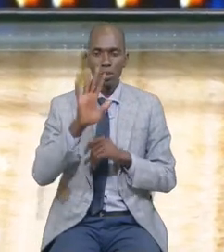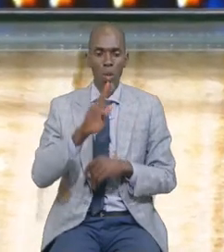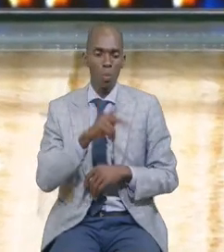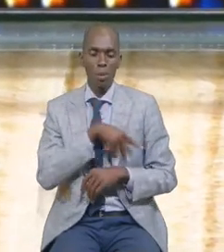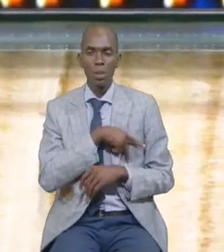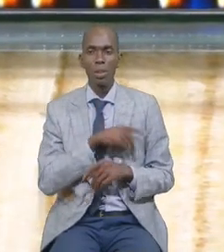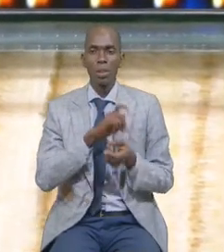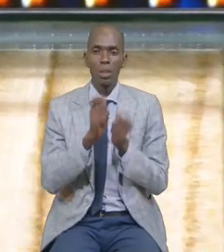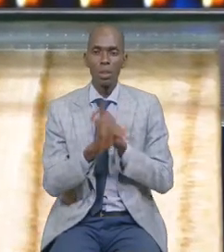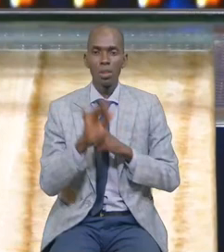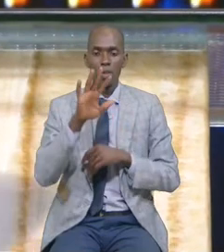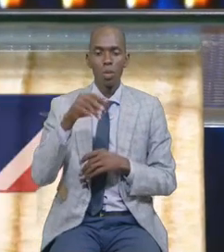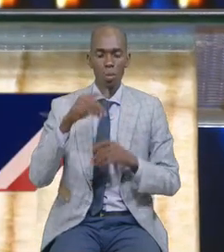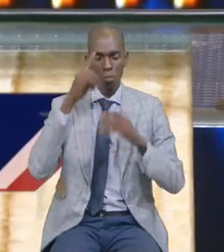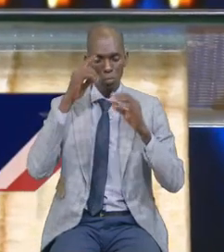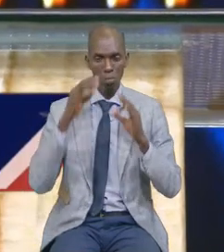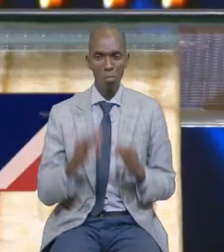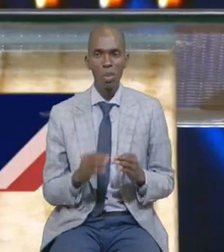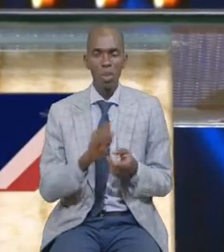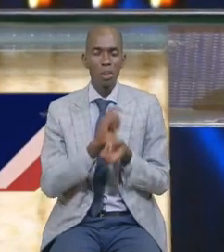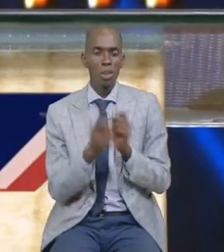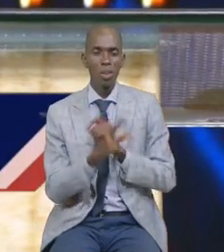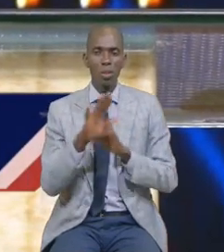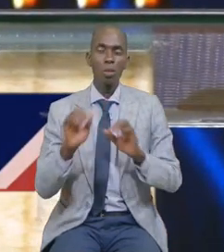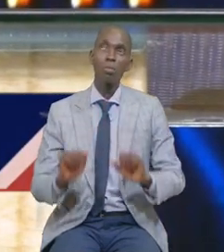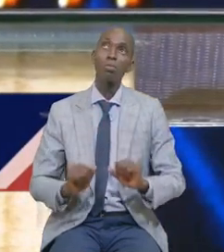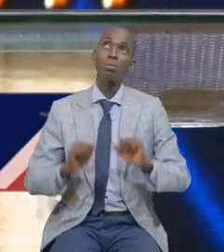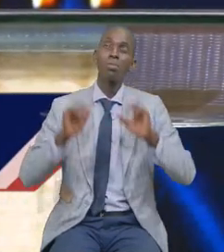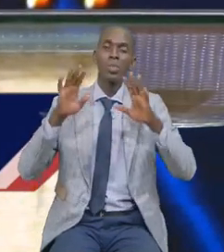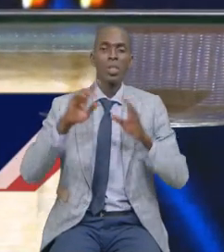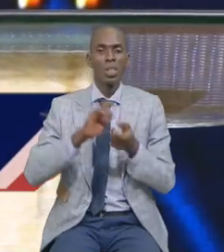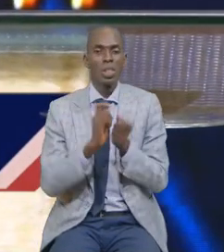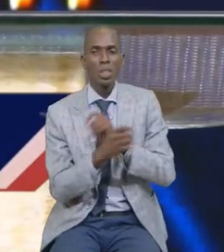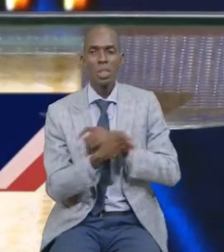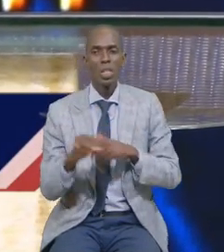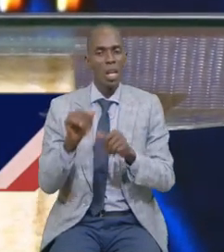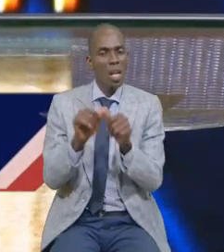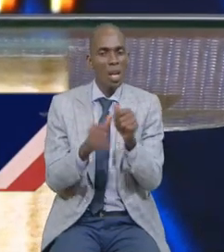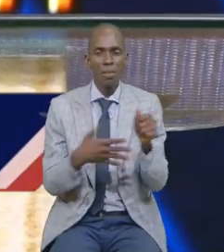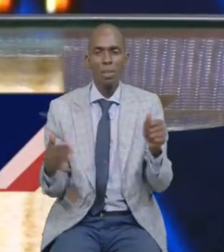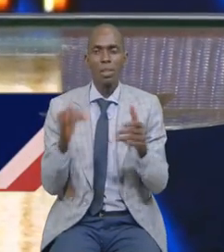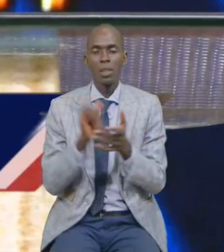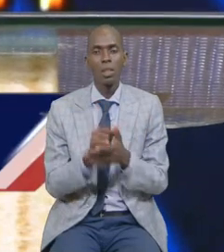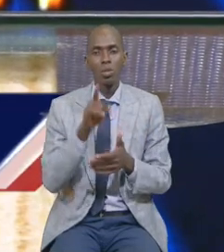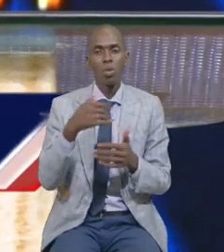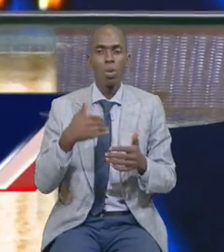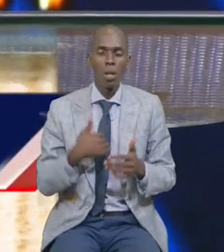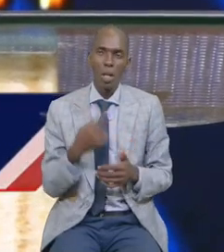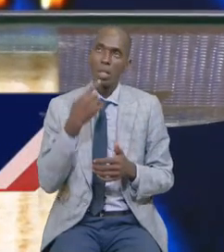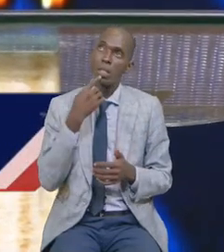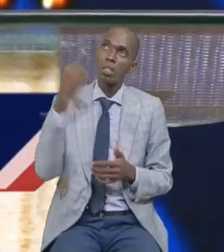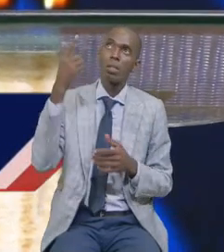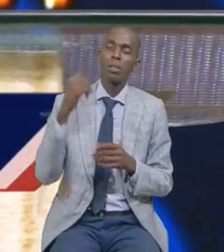changing your stand, changing your commitment, changing everything you have told the